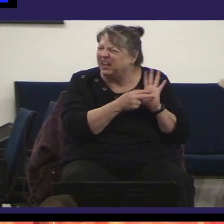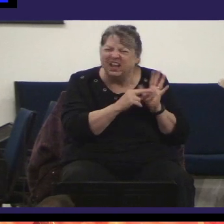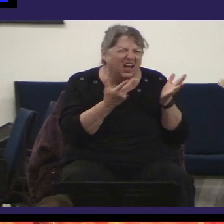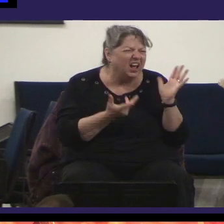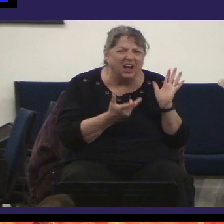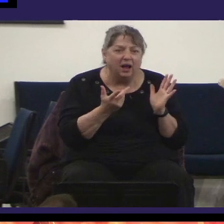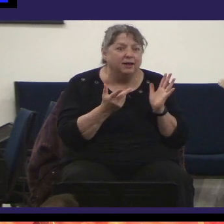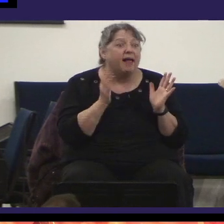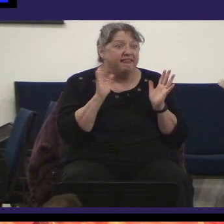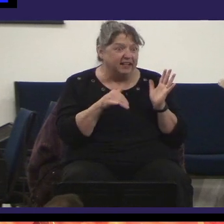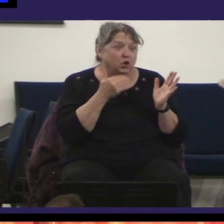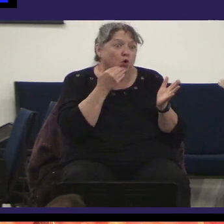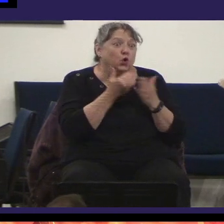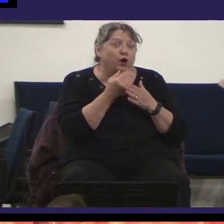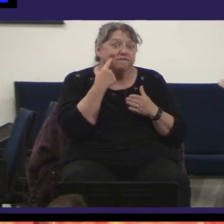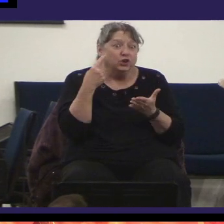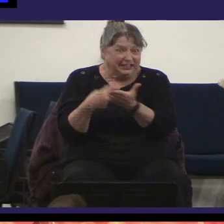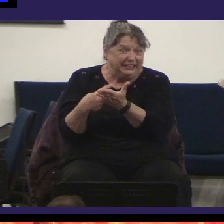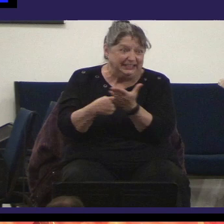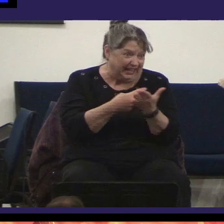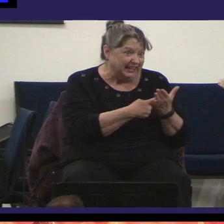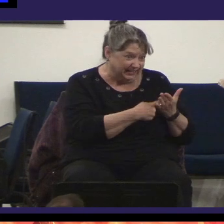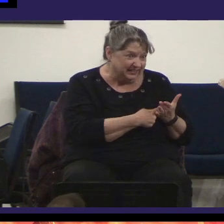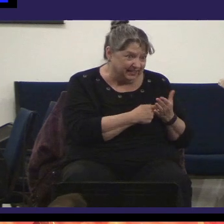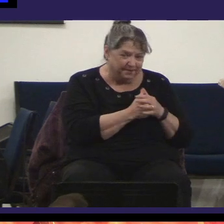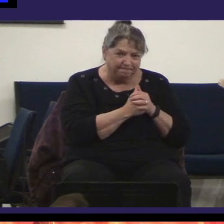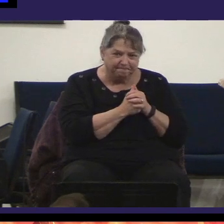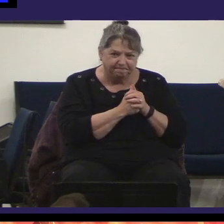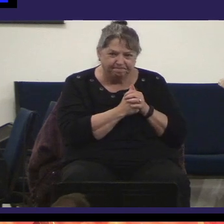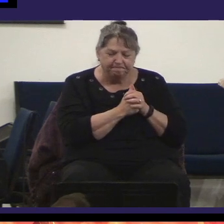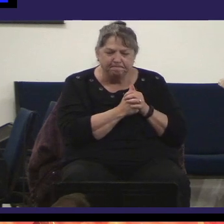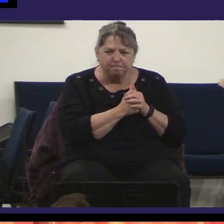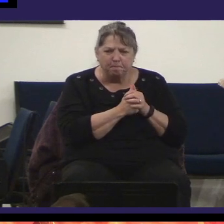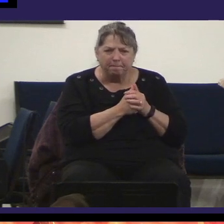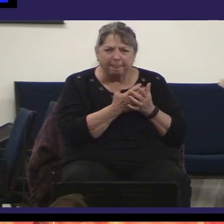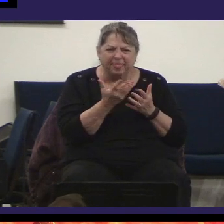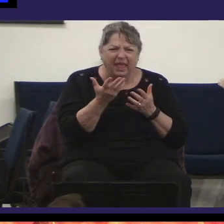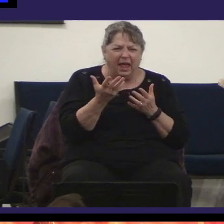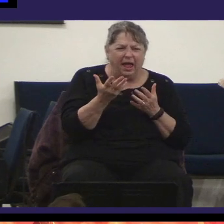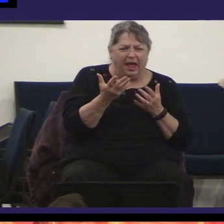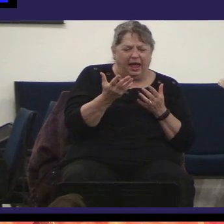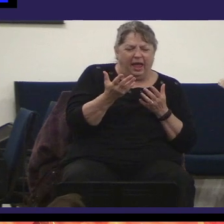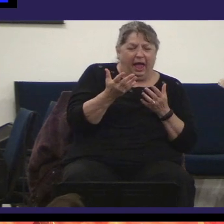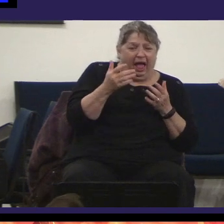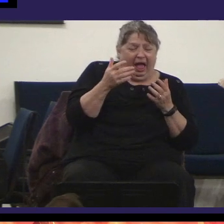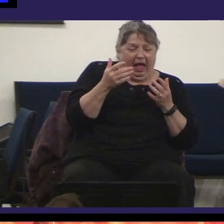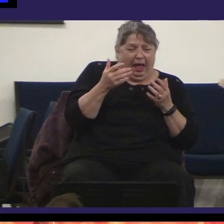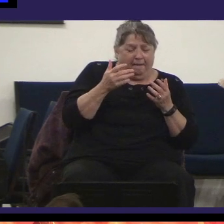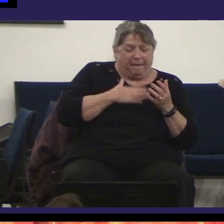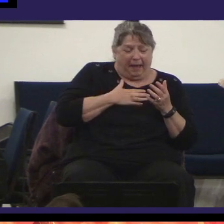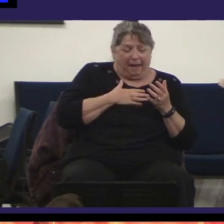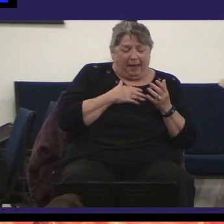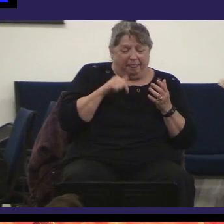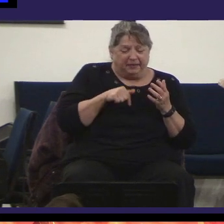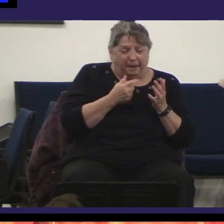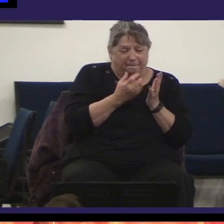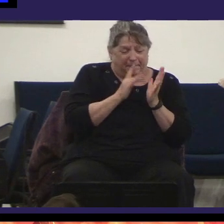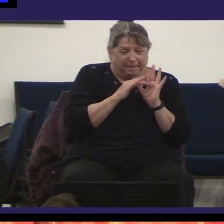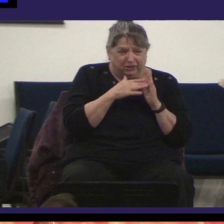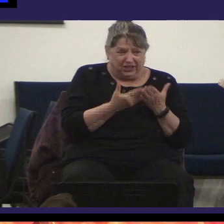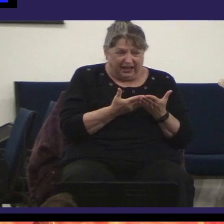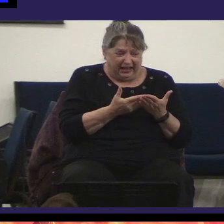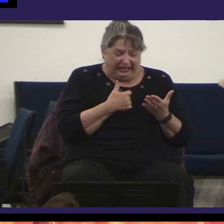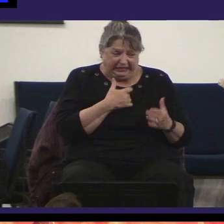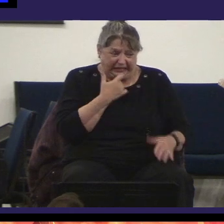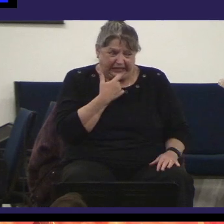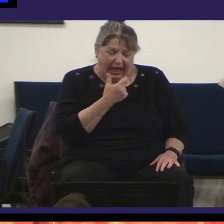or like we discussed this week, here are some of my struggles that I'm going through. Here's what my